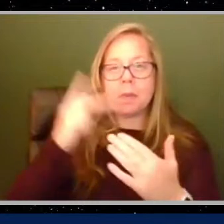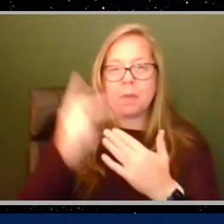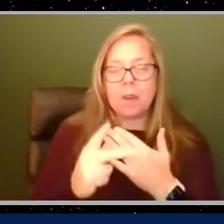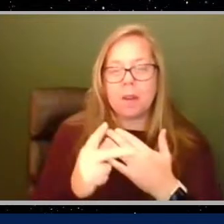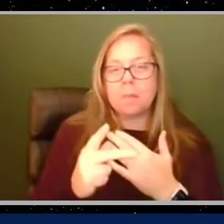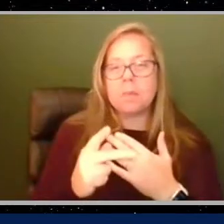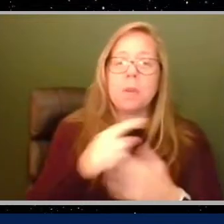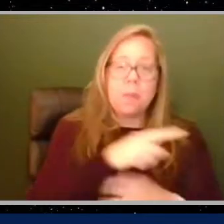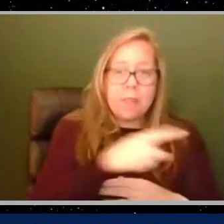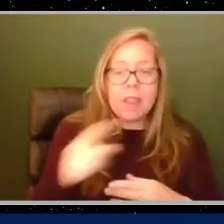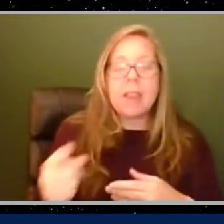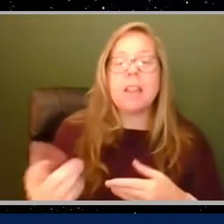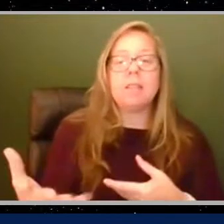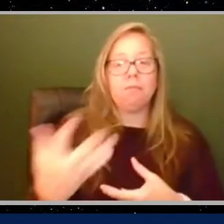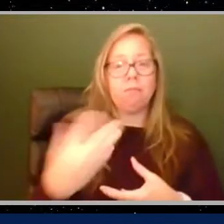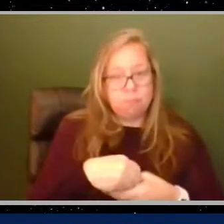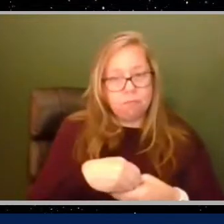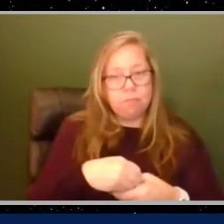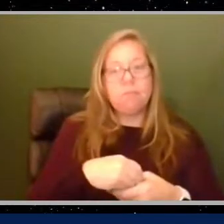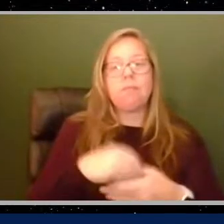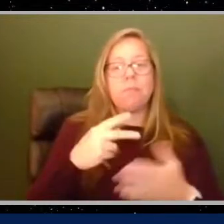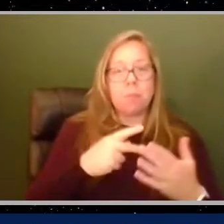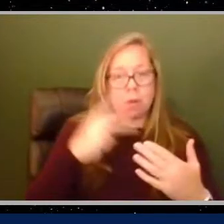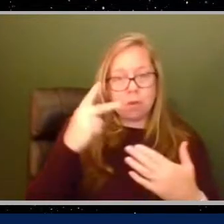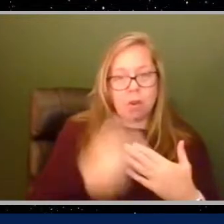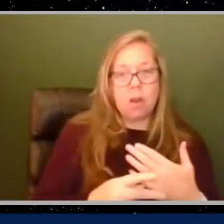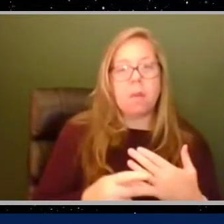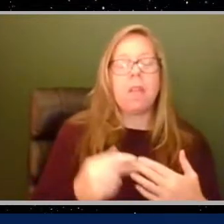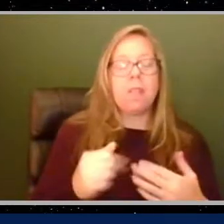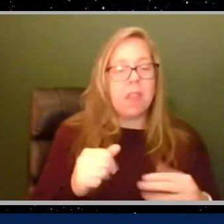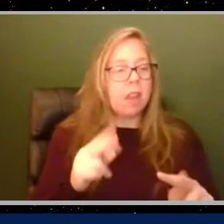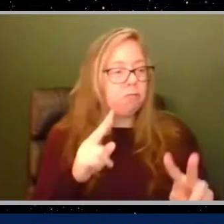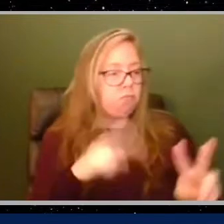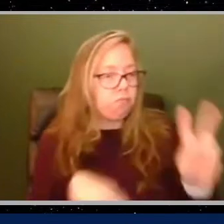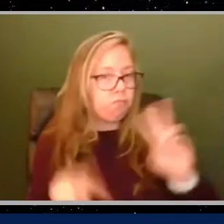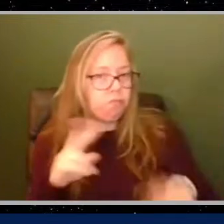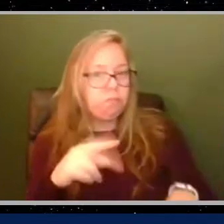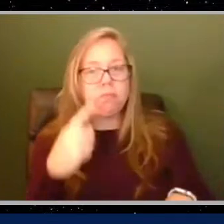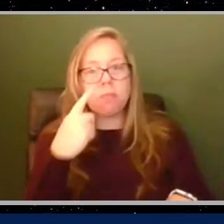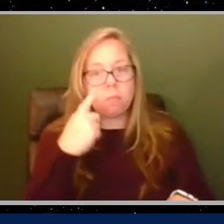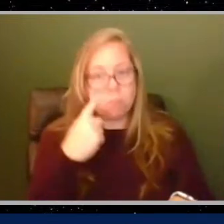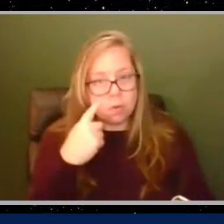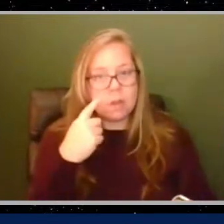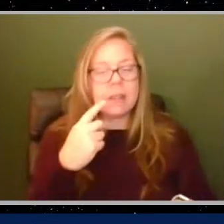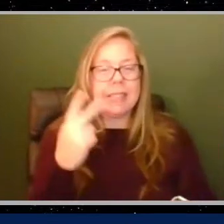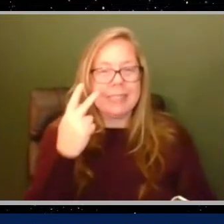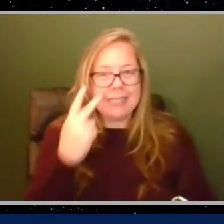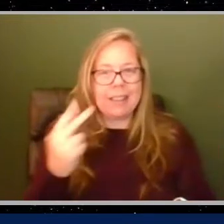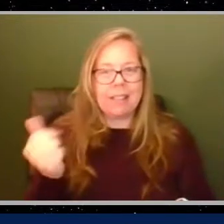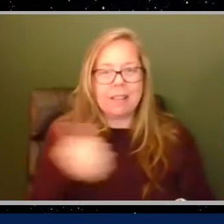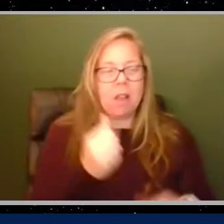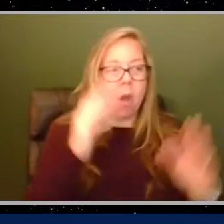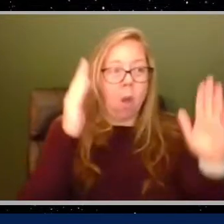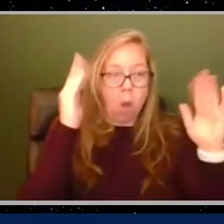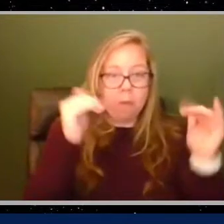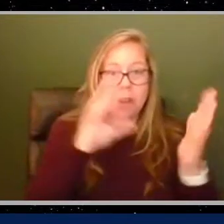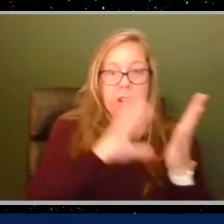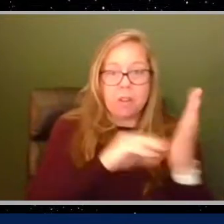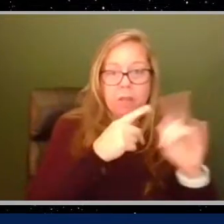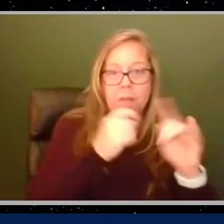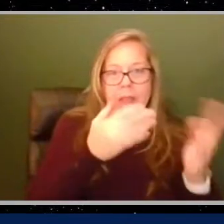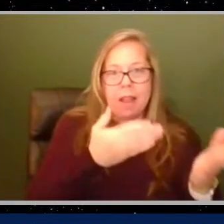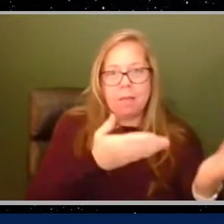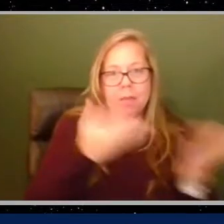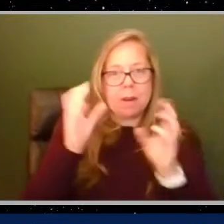just that they're humoring us, it's that they literally had someone there to look at it, see what was going on, and hopefully take that back to their company and